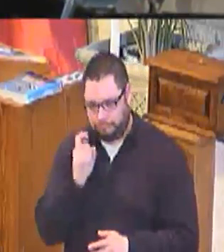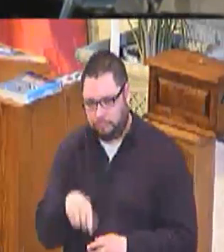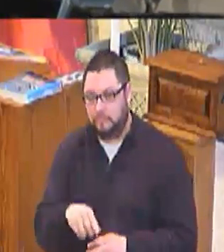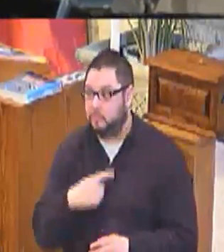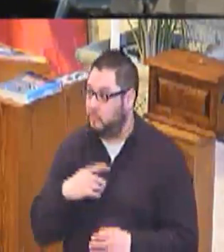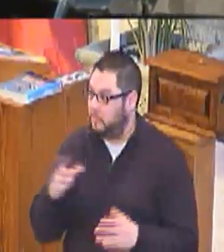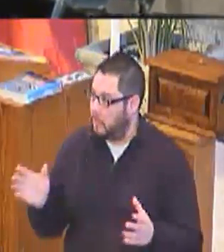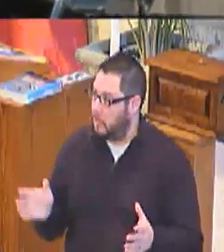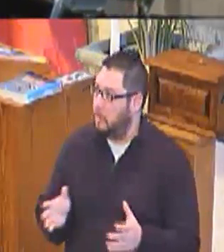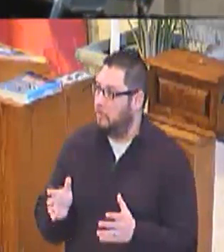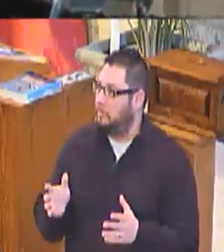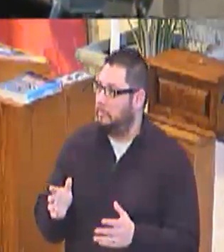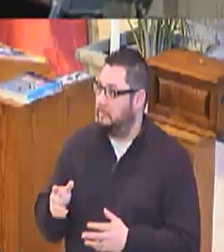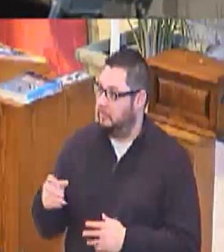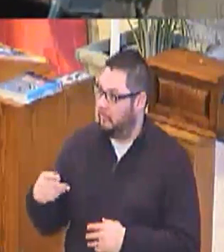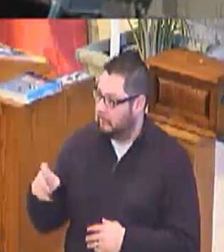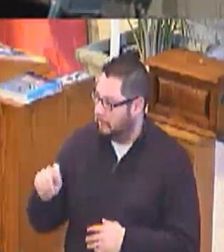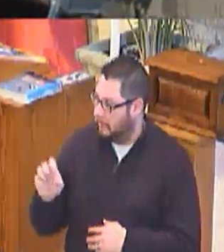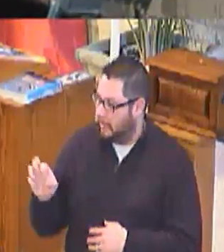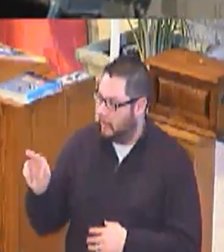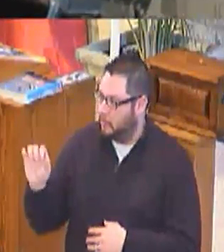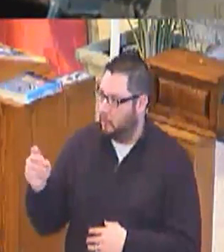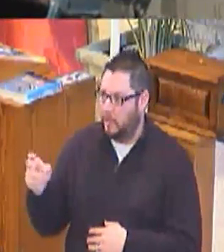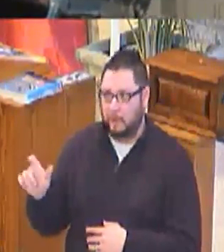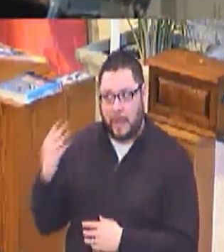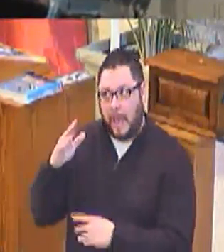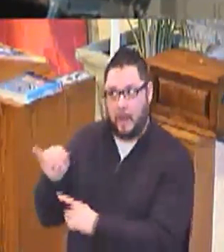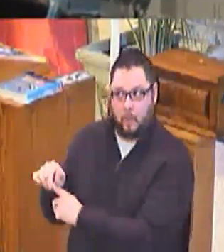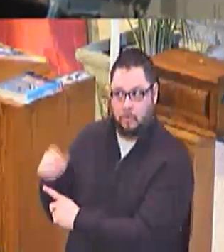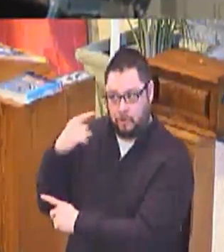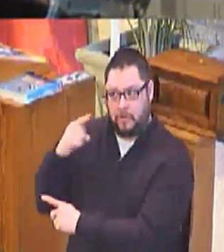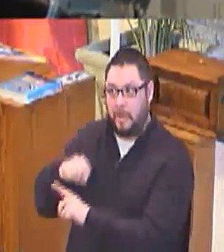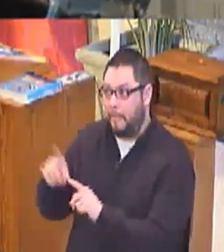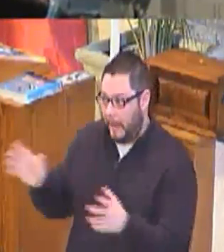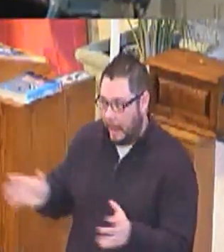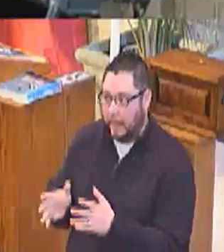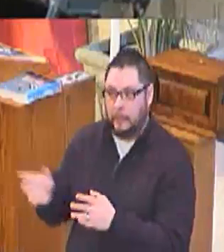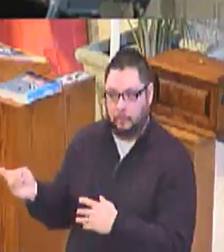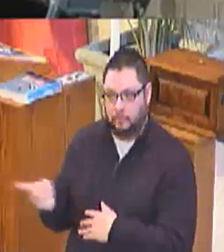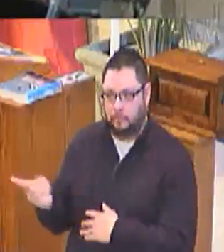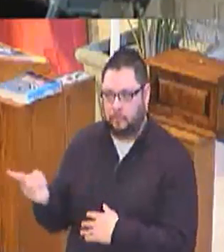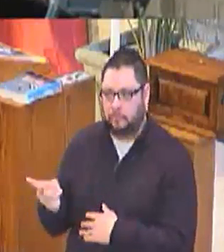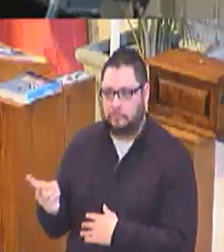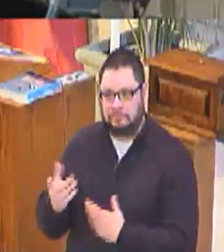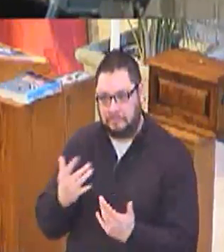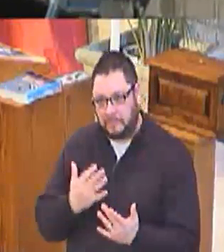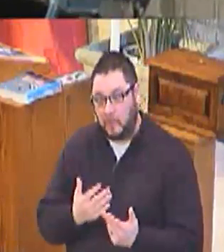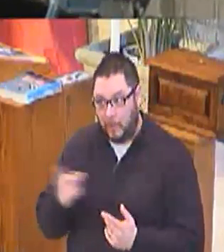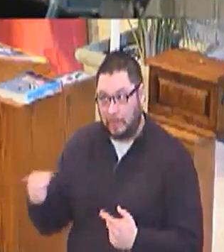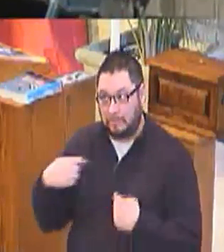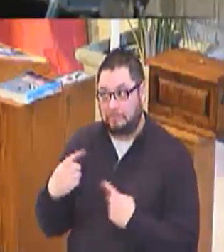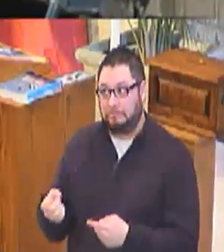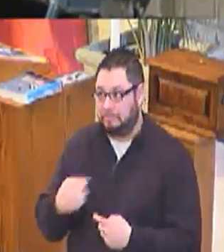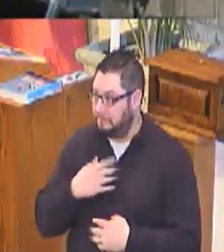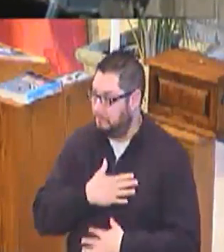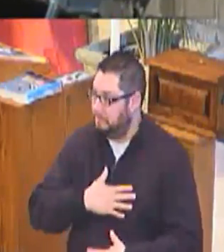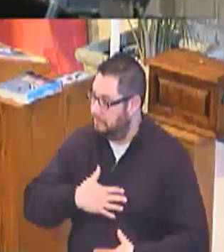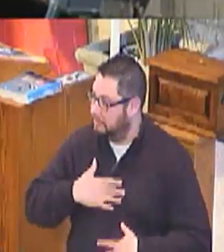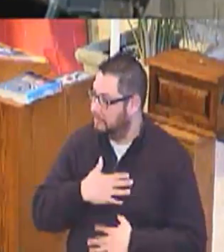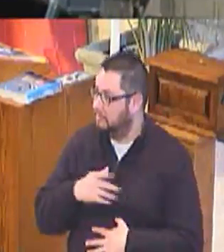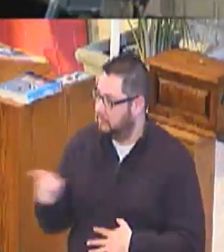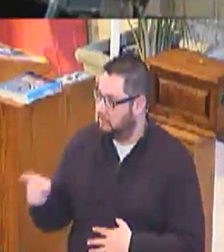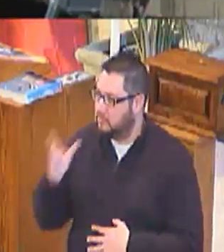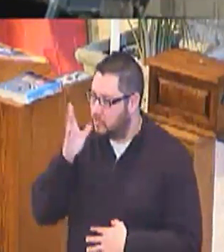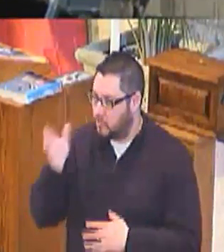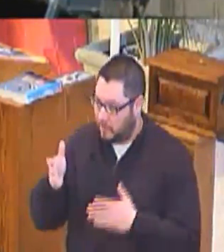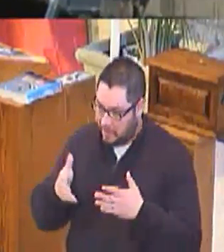I encouraged just Pete and Rachel, and I don't know how that went over with Rachel, but I encouraged both of you to kind of wait, and you have. And I was so pleased that you